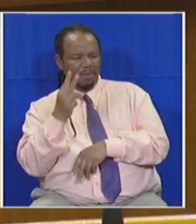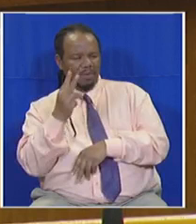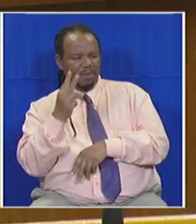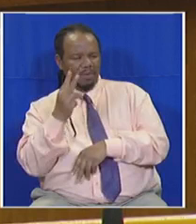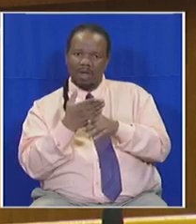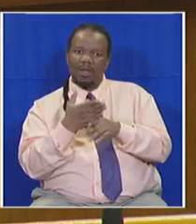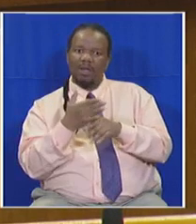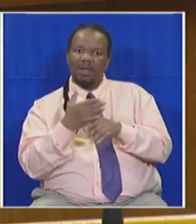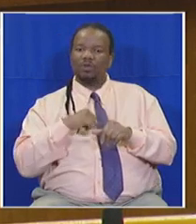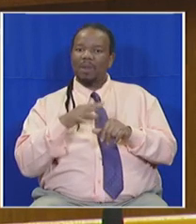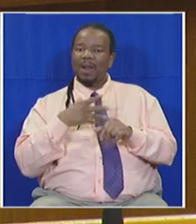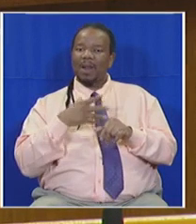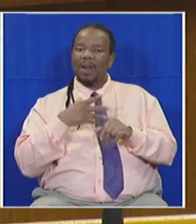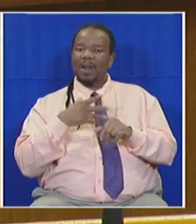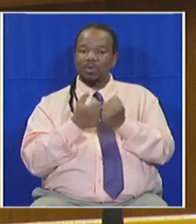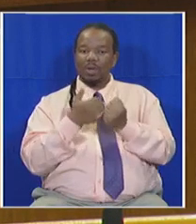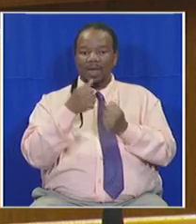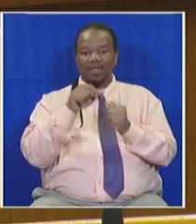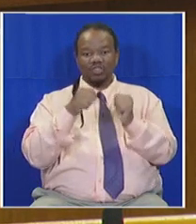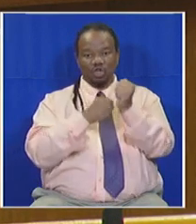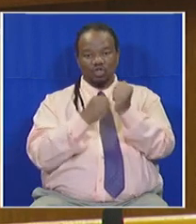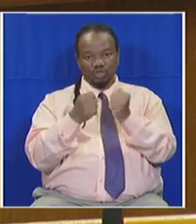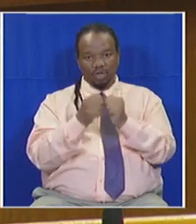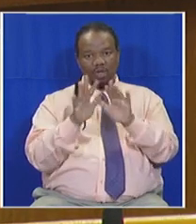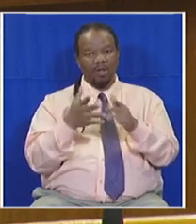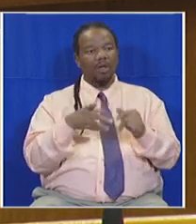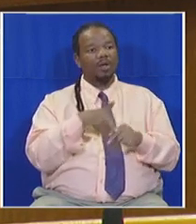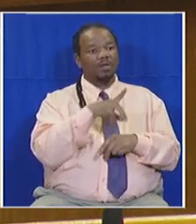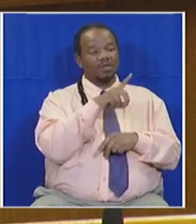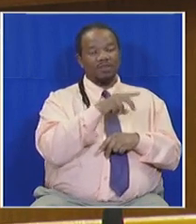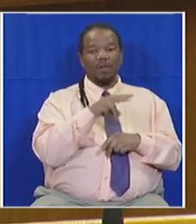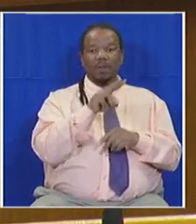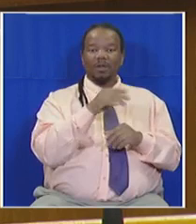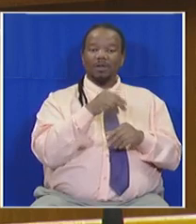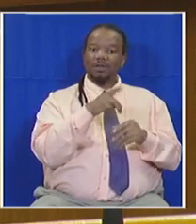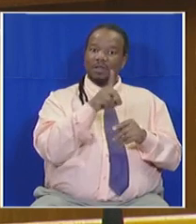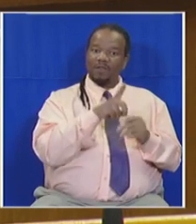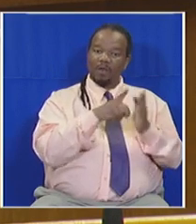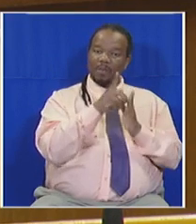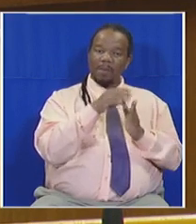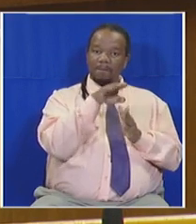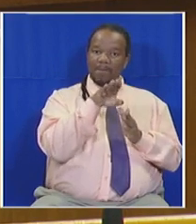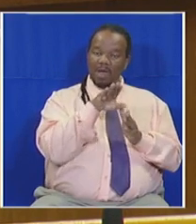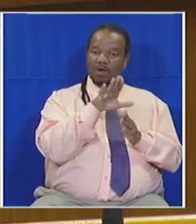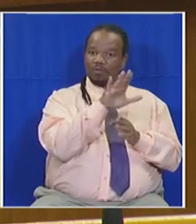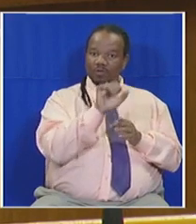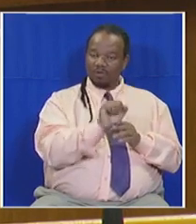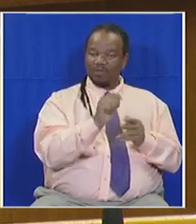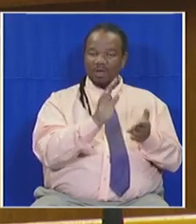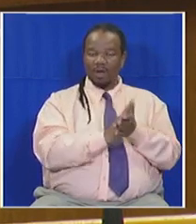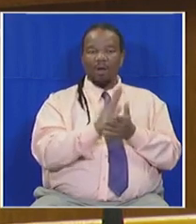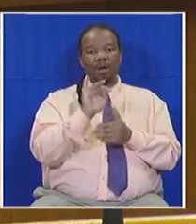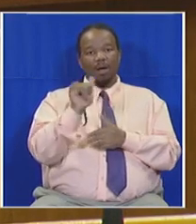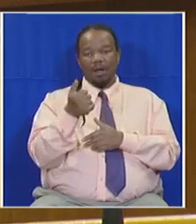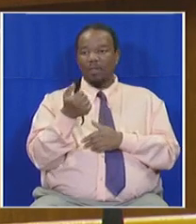in collaboration with our partners, the Development Bank of Southern Africa and the Department of Water and Sanitation, we have